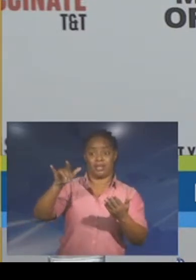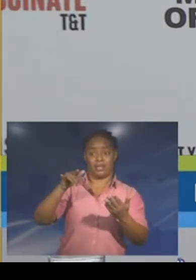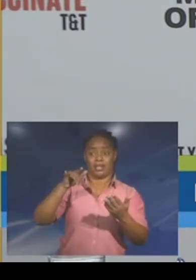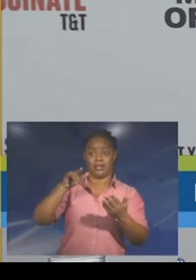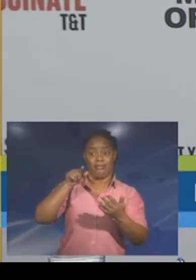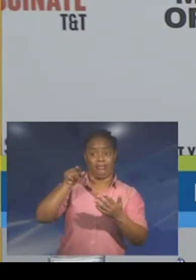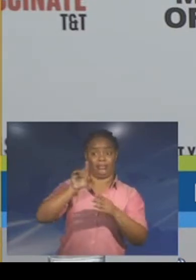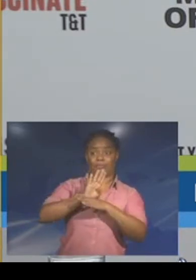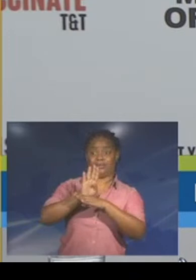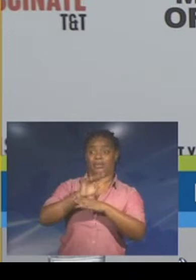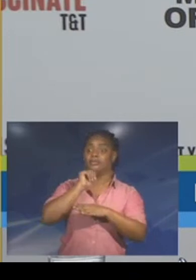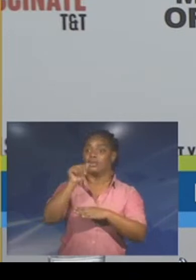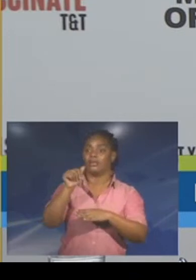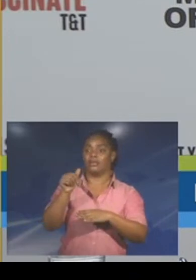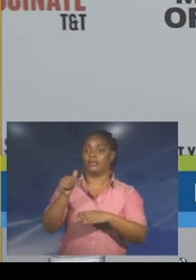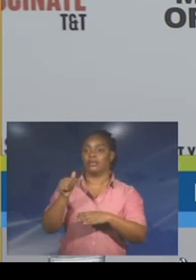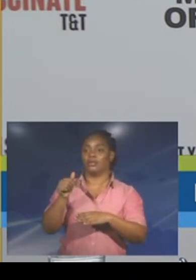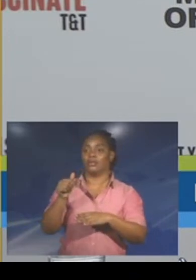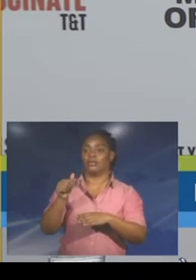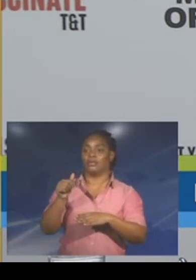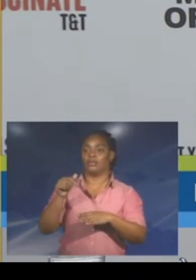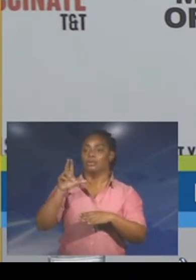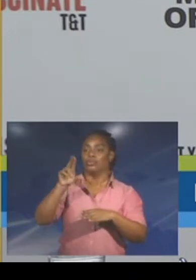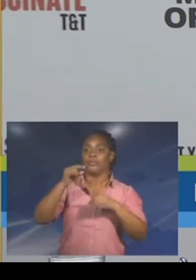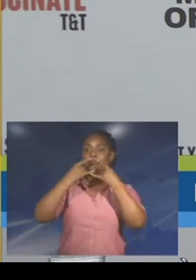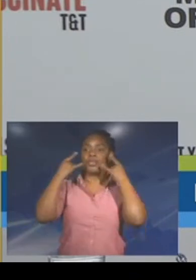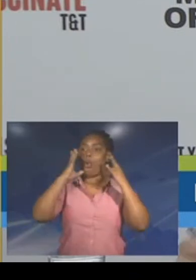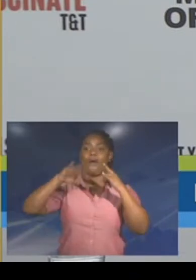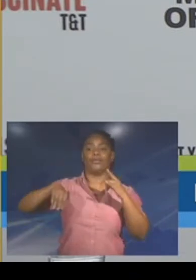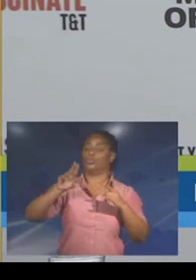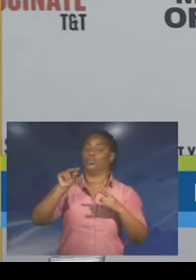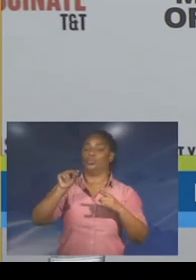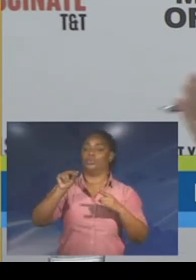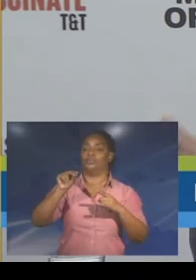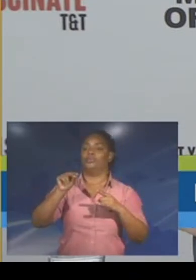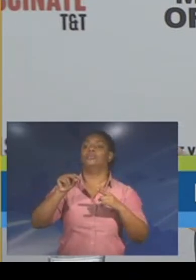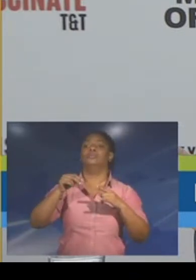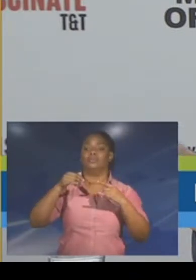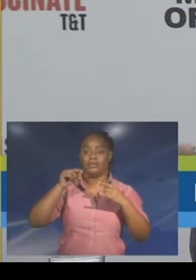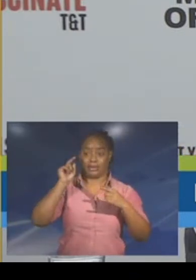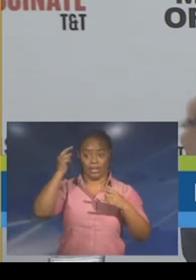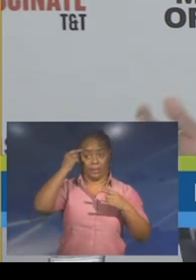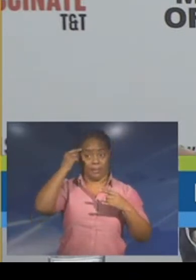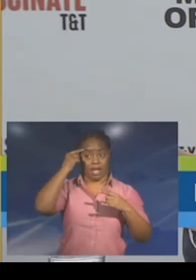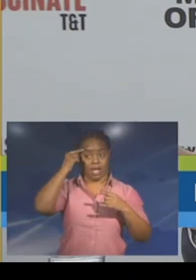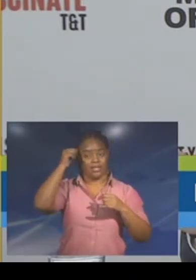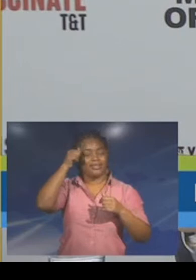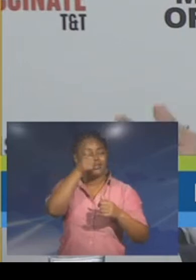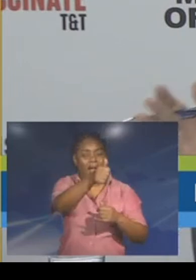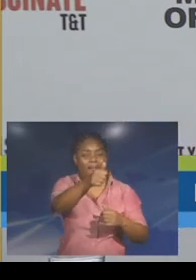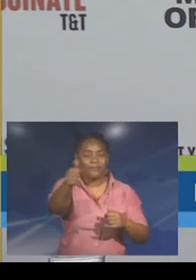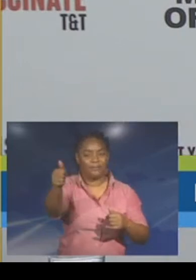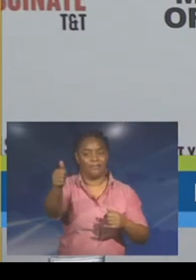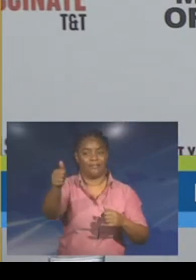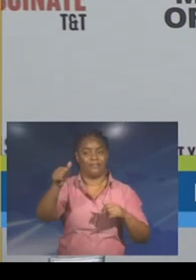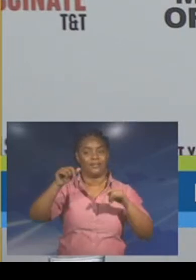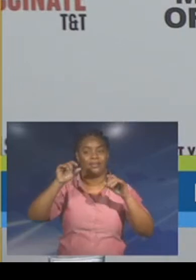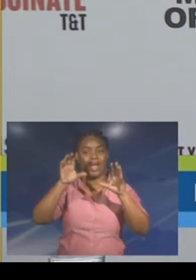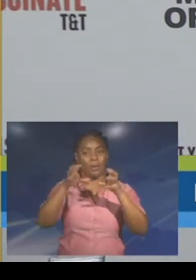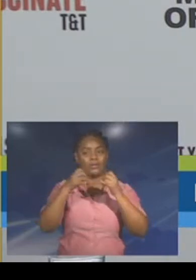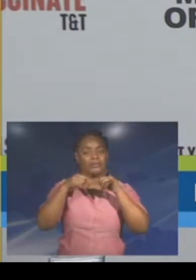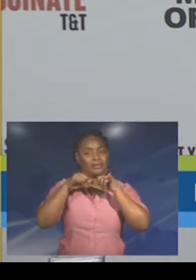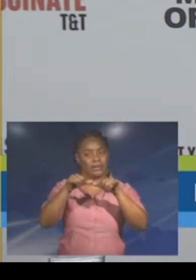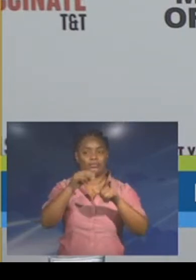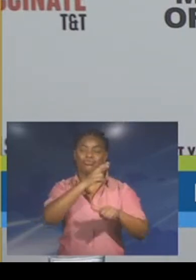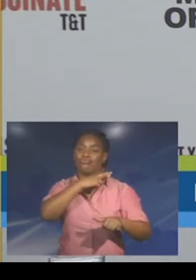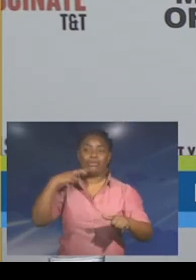decision. Do I want to run the risk of getting COVID, sitting next to somebody who you don't know in a confined